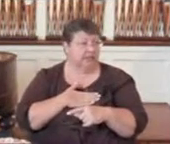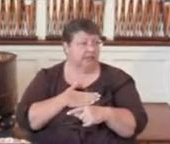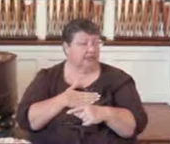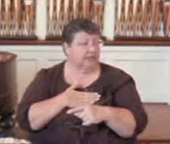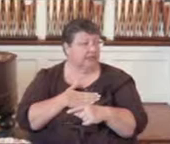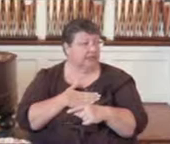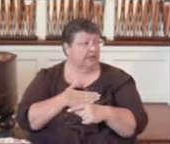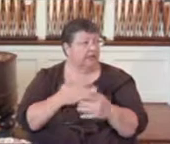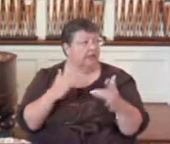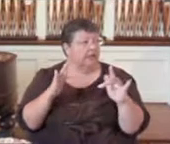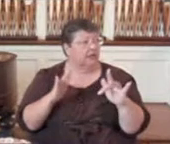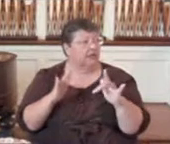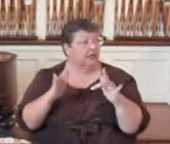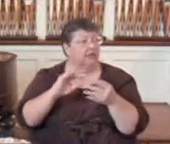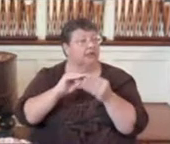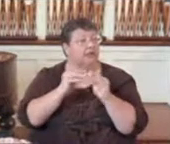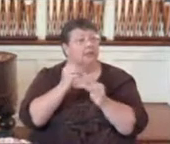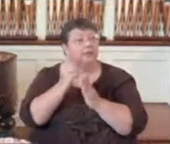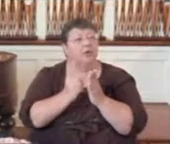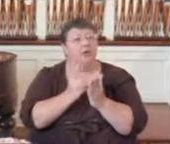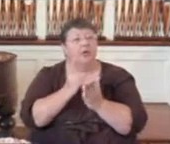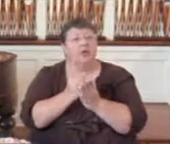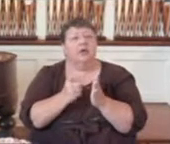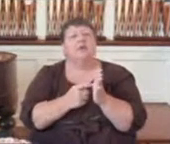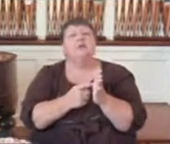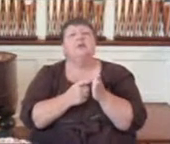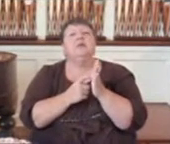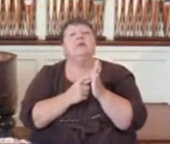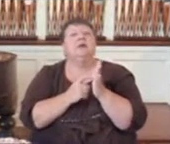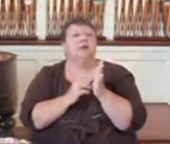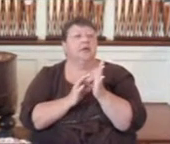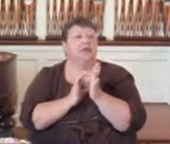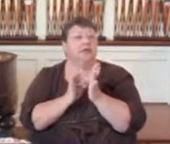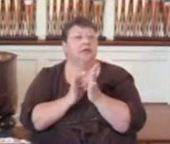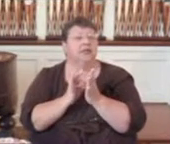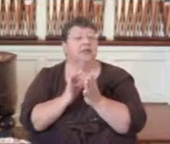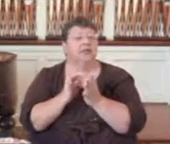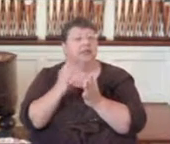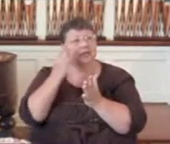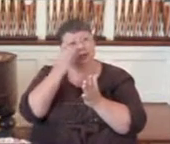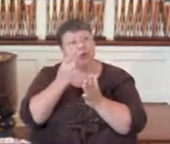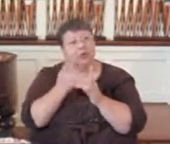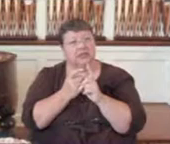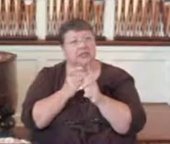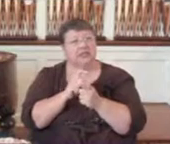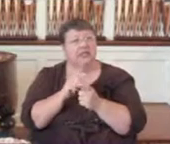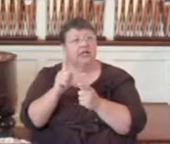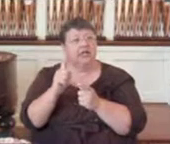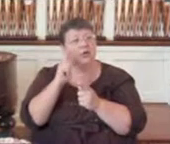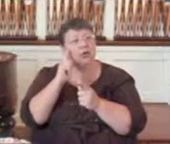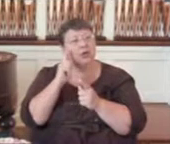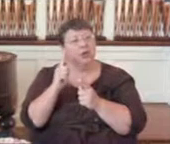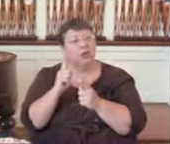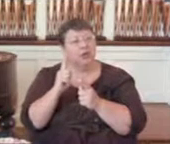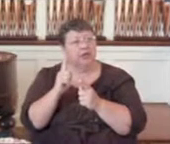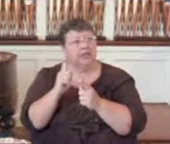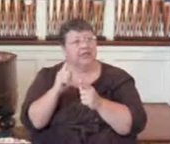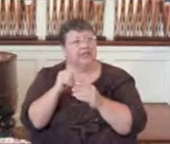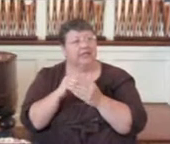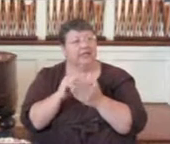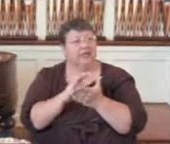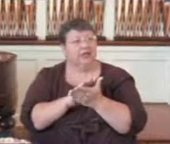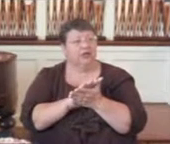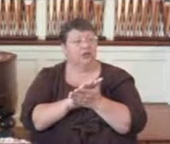take pity on the number of hours it would take to count coins and change out your Lenten offering